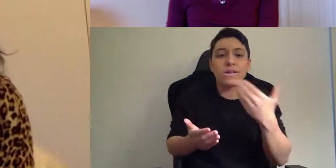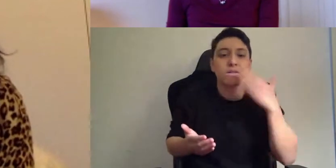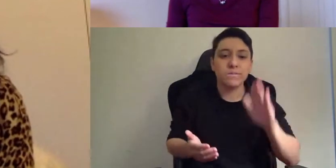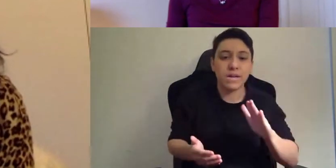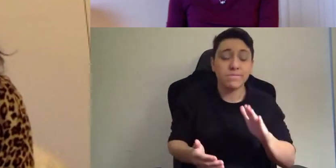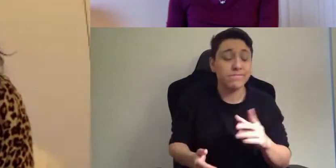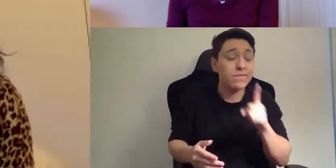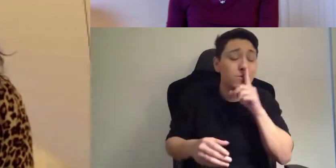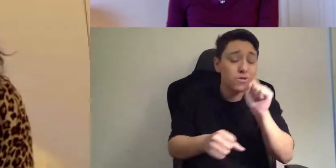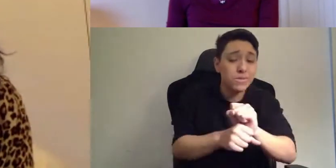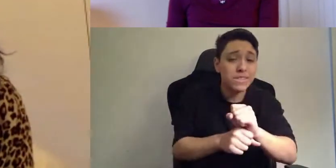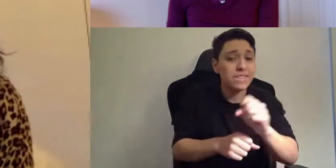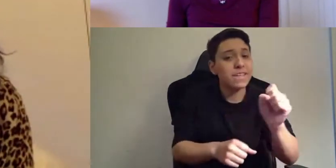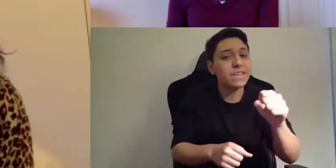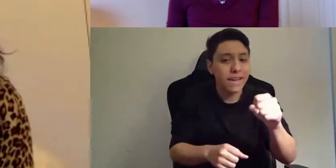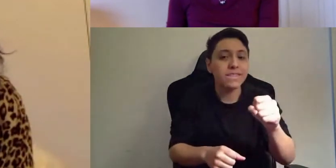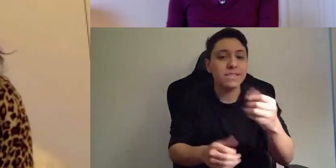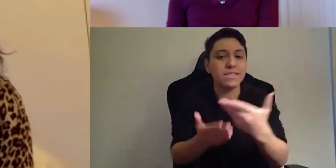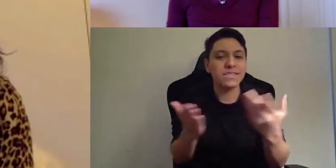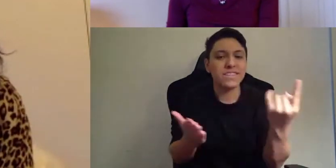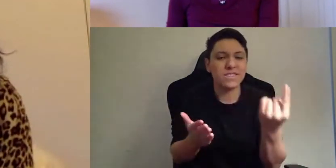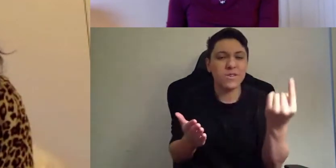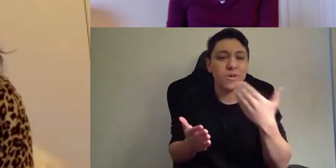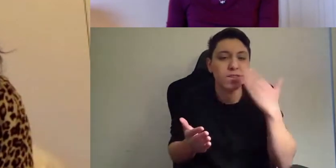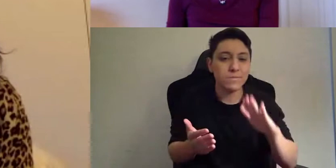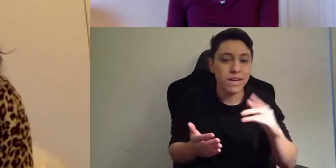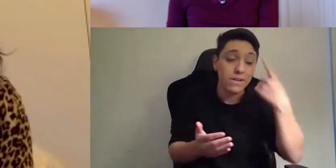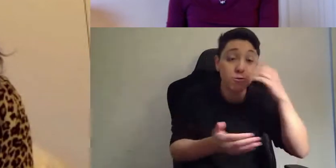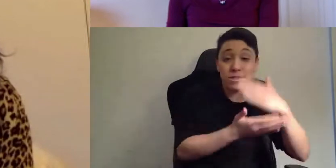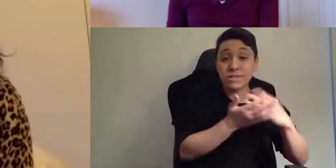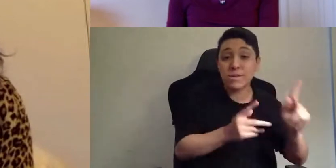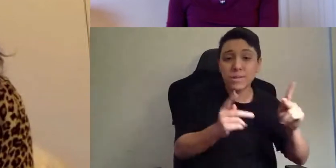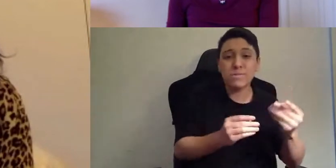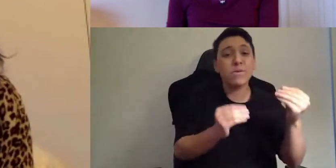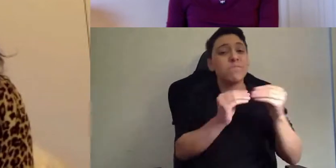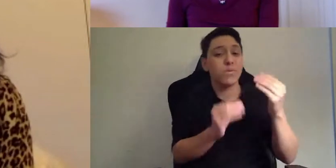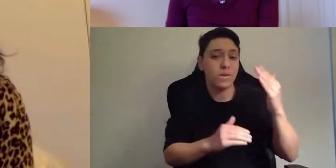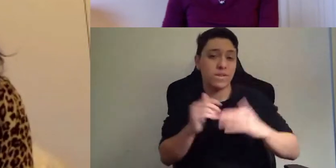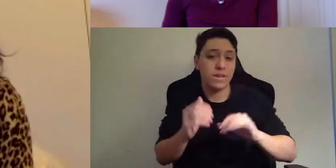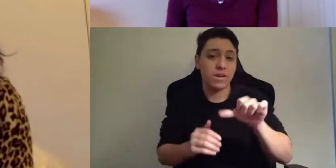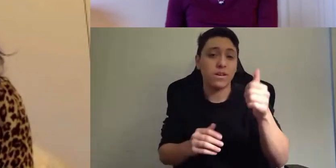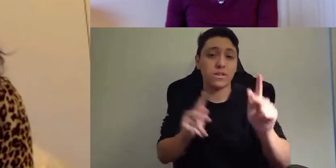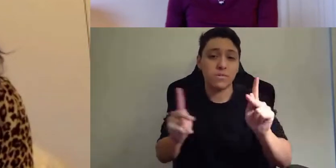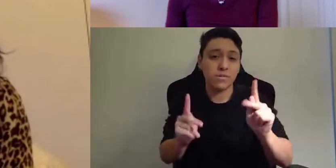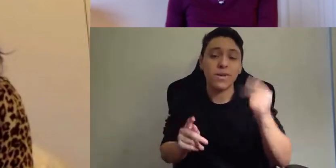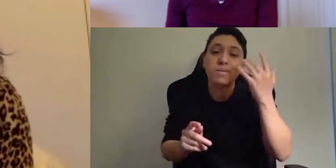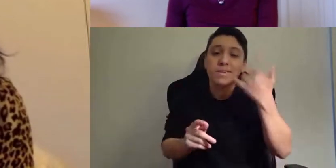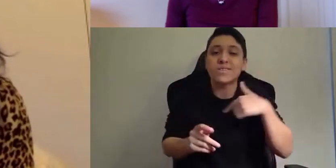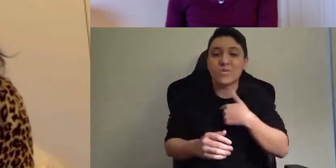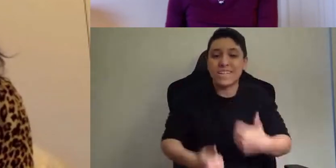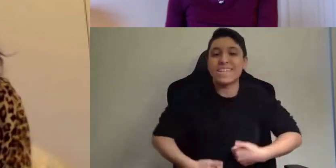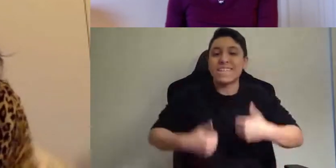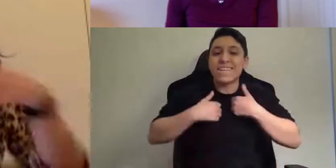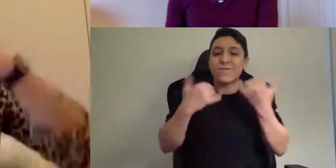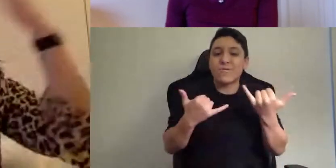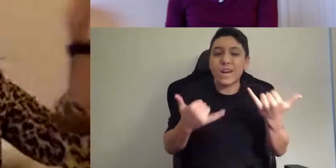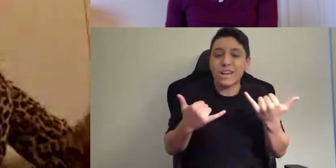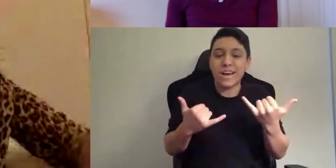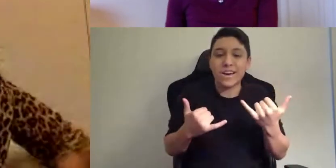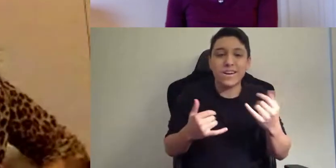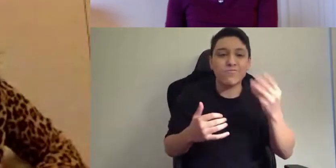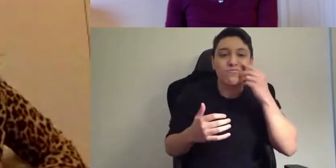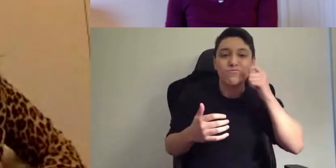always have been, you know, for some people more than others, because we do live in, we live inside of racial capitalism, quite frankly, that